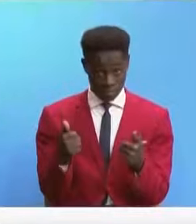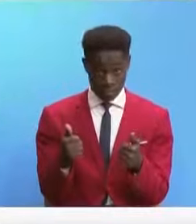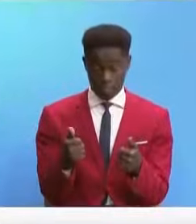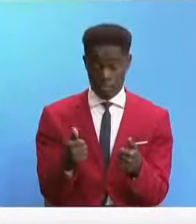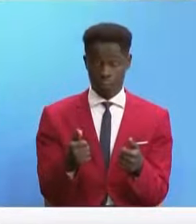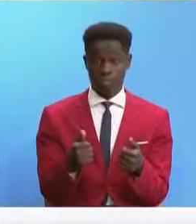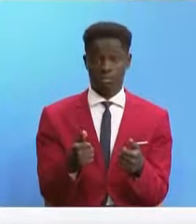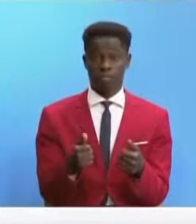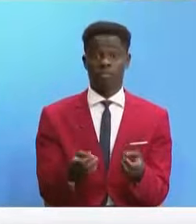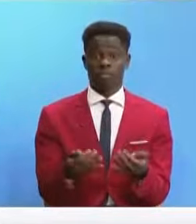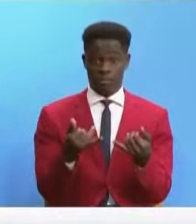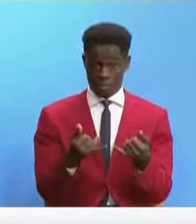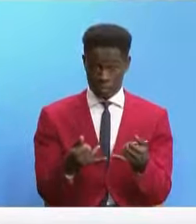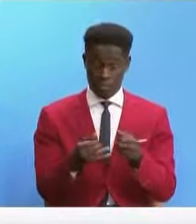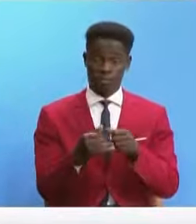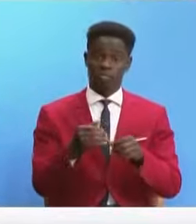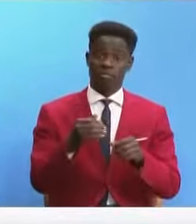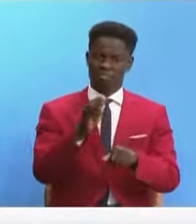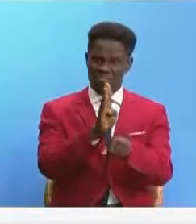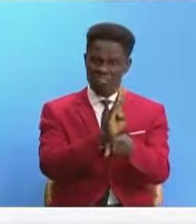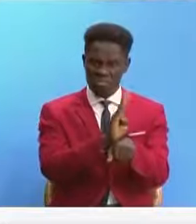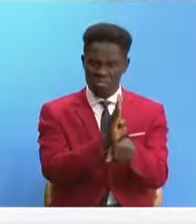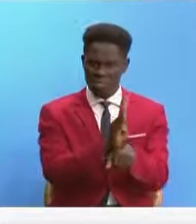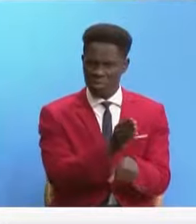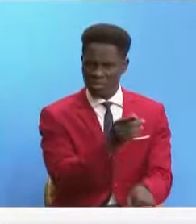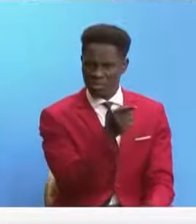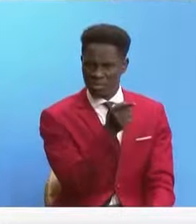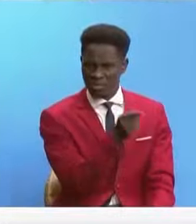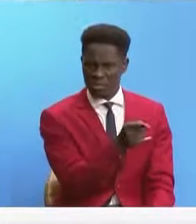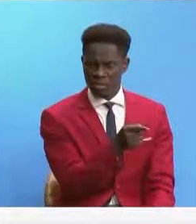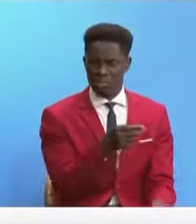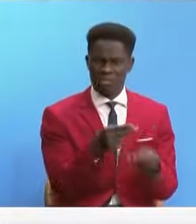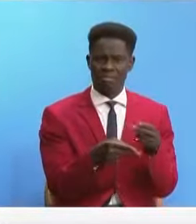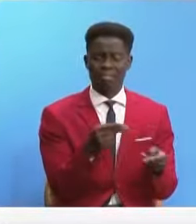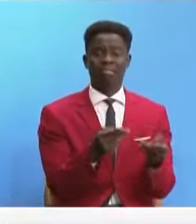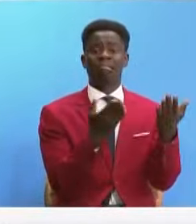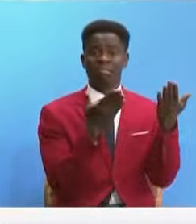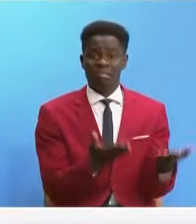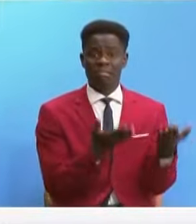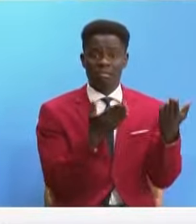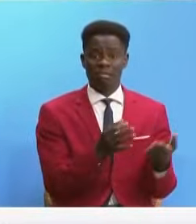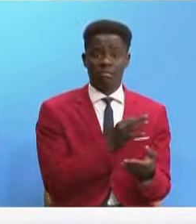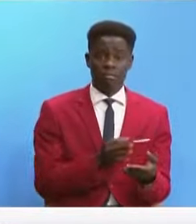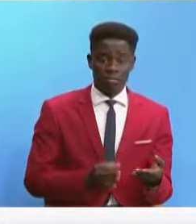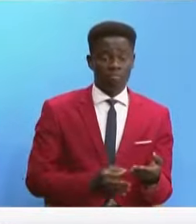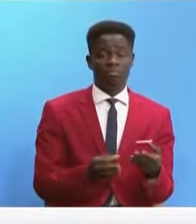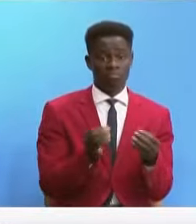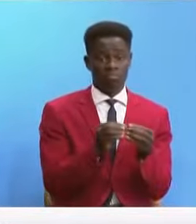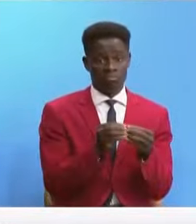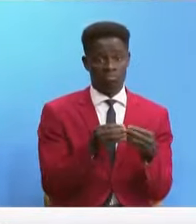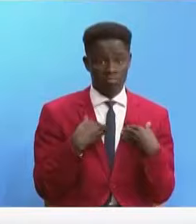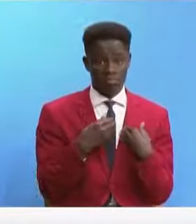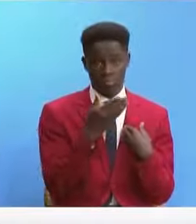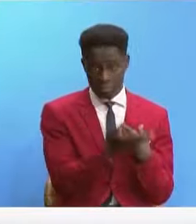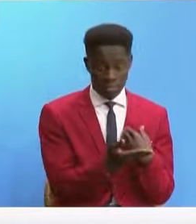that. In Burundi, our slogan is each mouth must have food, and each pocket have money. So we